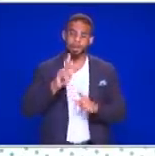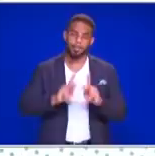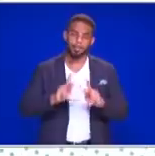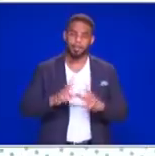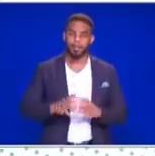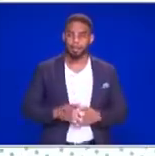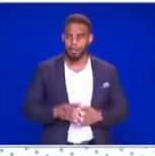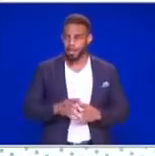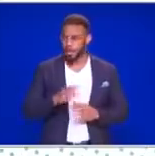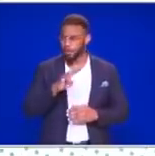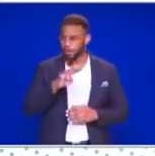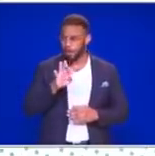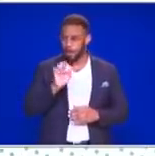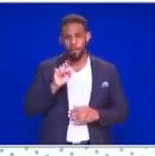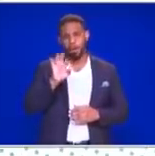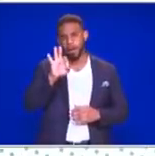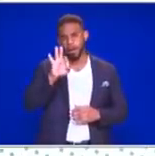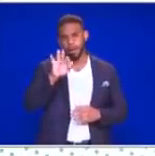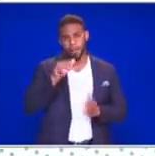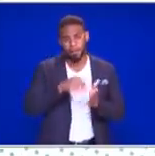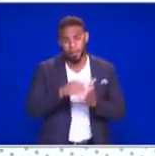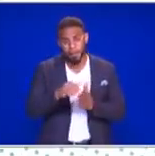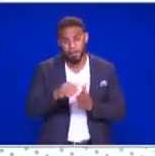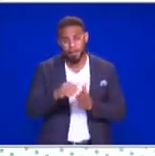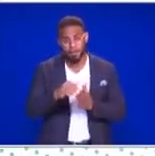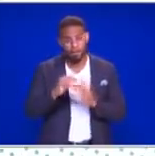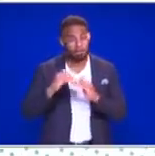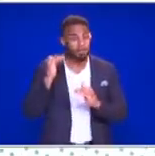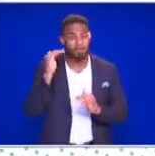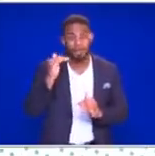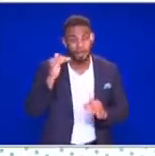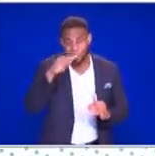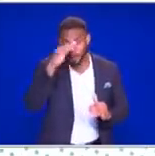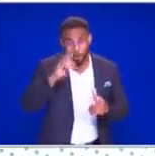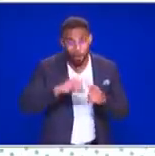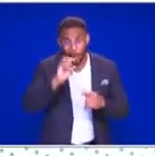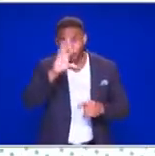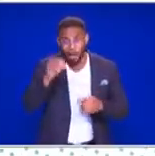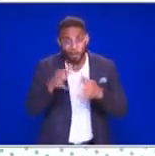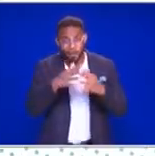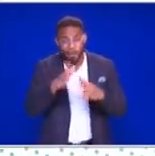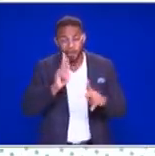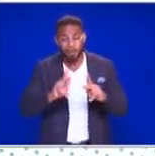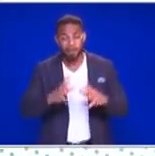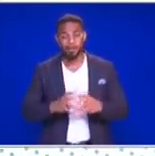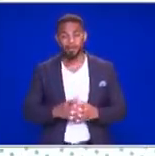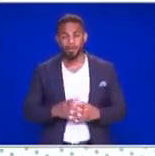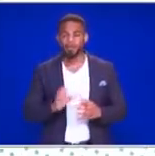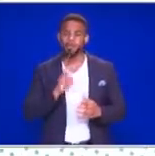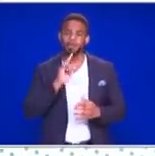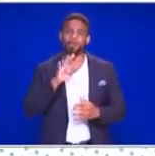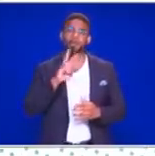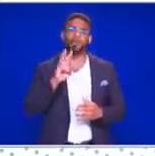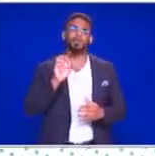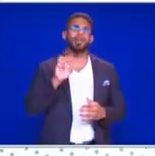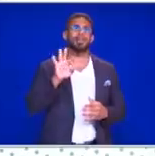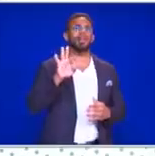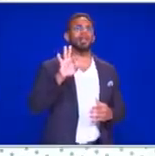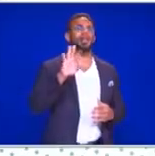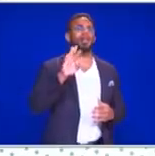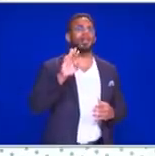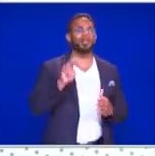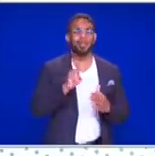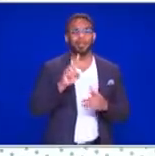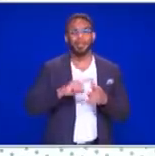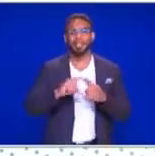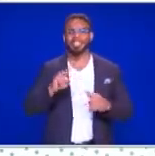population at 49.9 million surpassed the Black or African American population, which was 46.9 million,